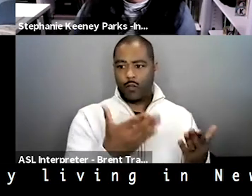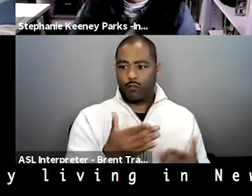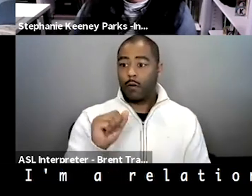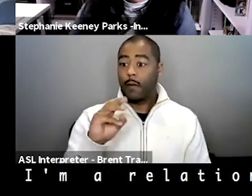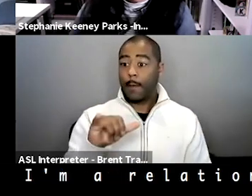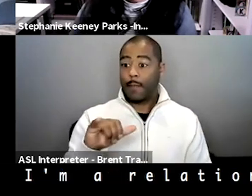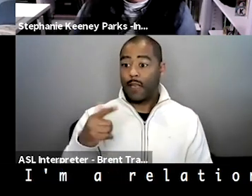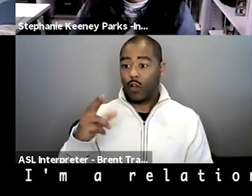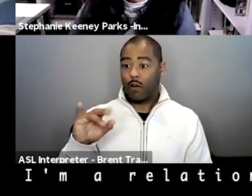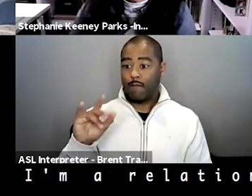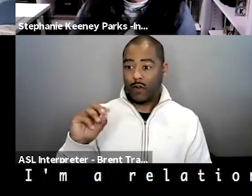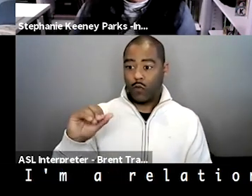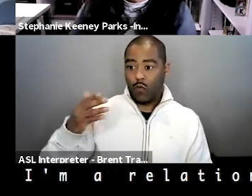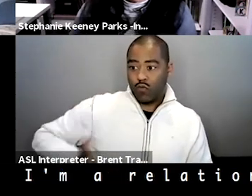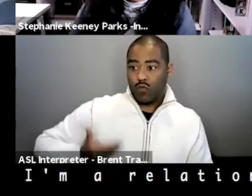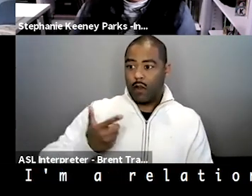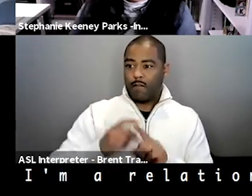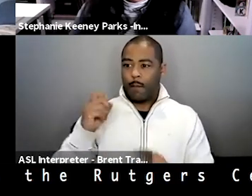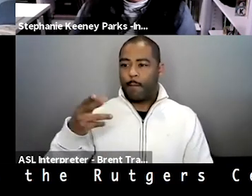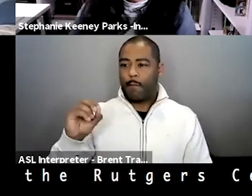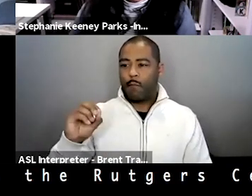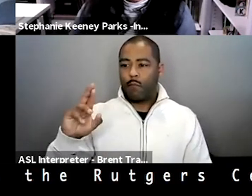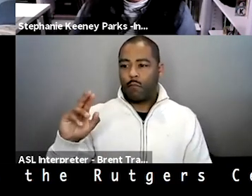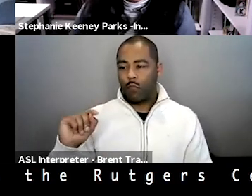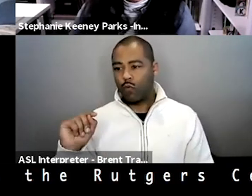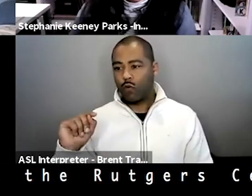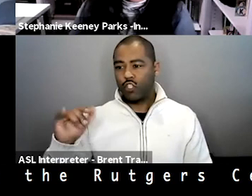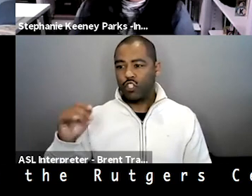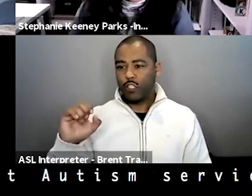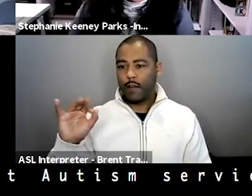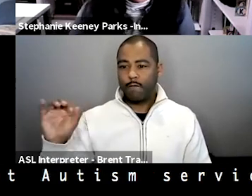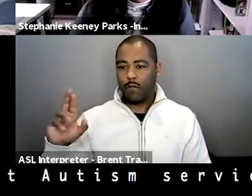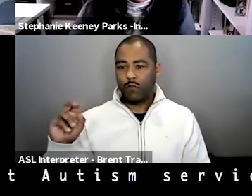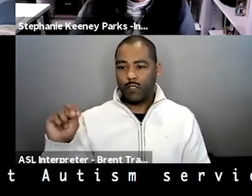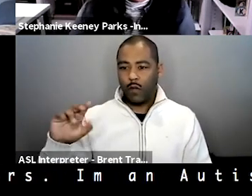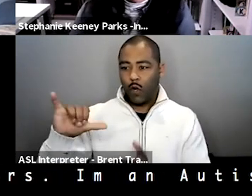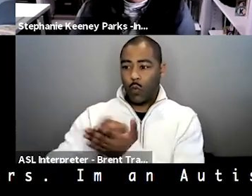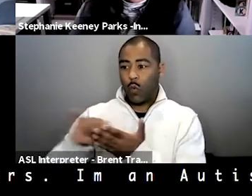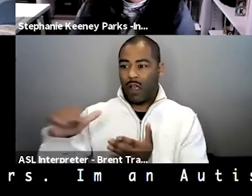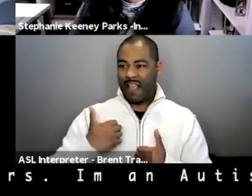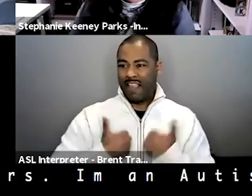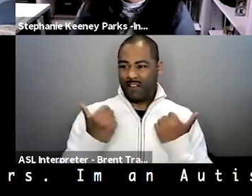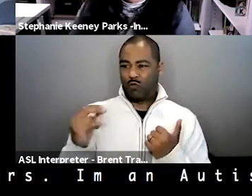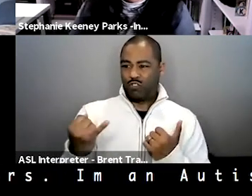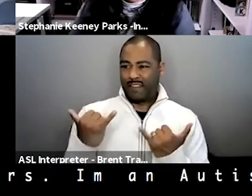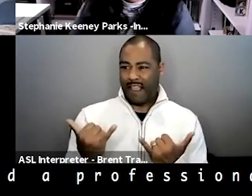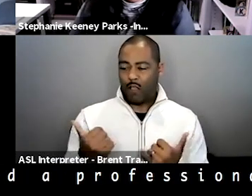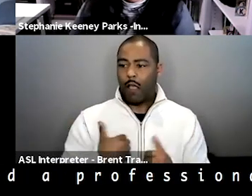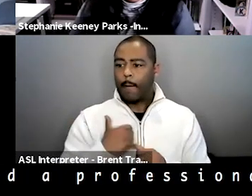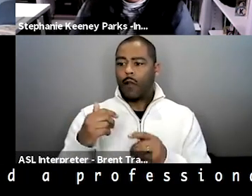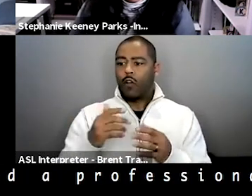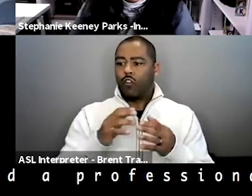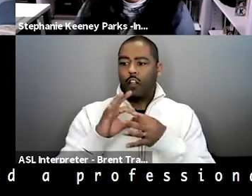from Port Jefferson, New York, Long Island, born and raised, currently living in New Jersey. I'm a relationship coach in the Rutgers Center for Adult